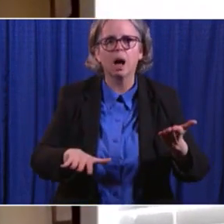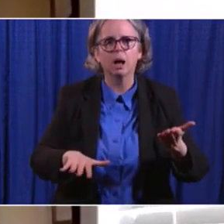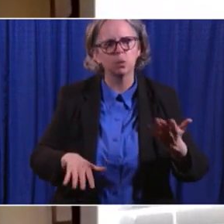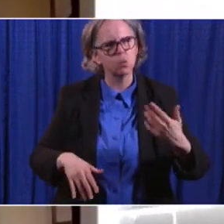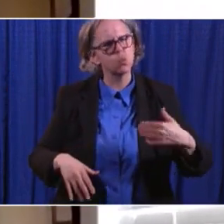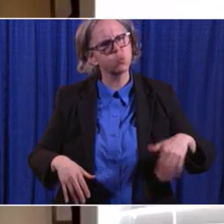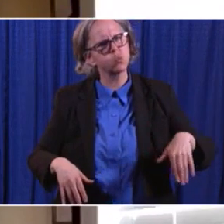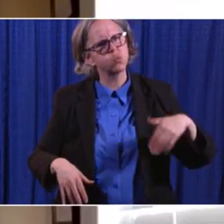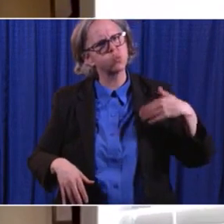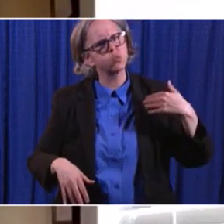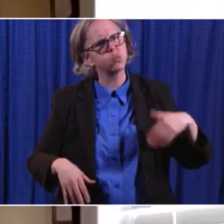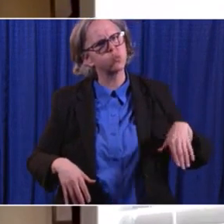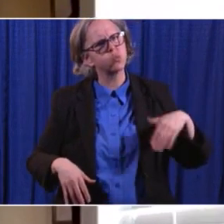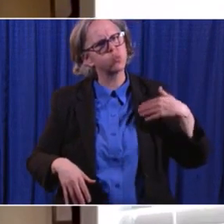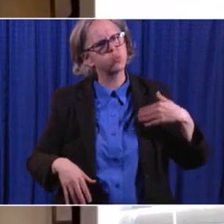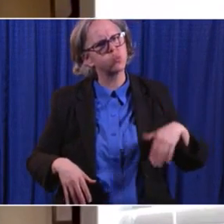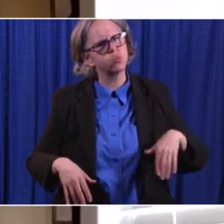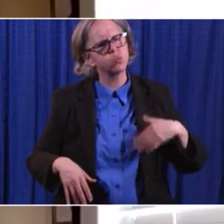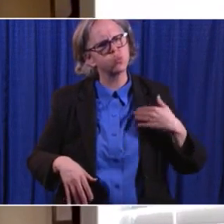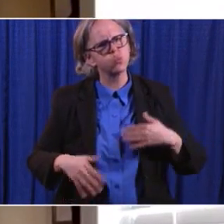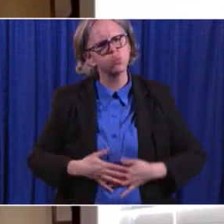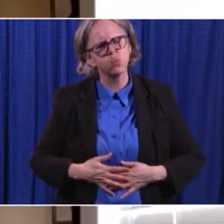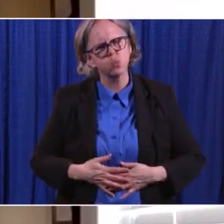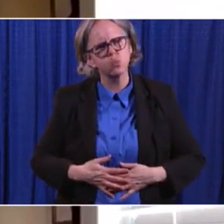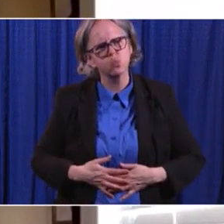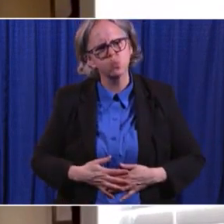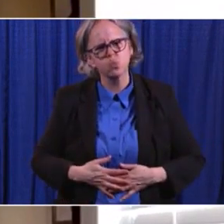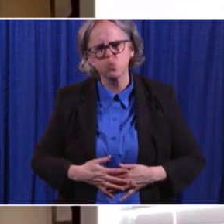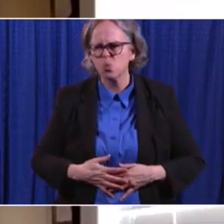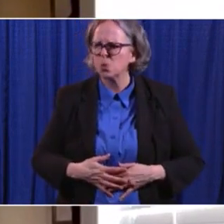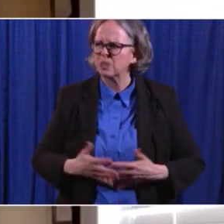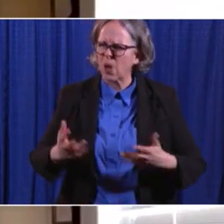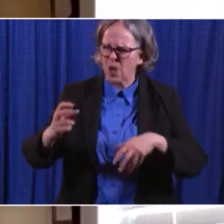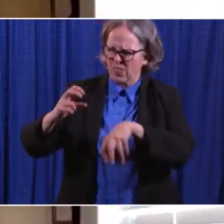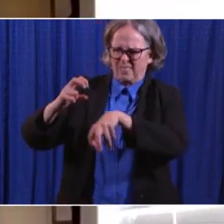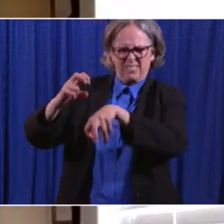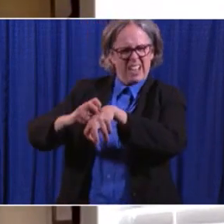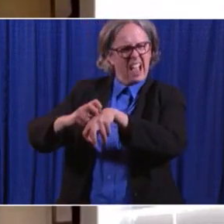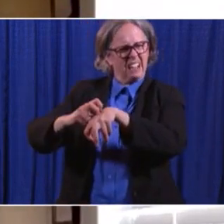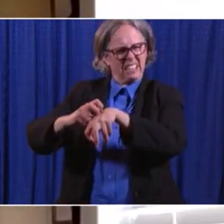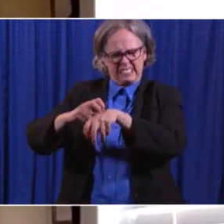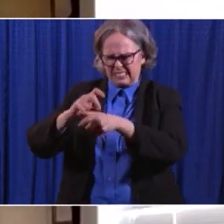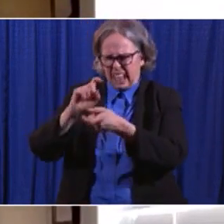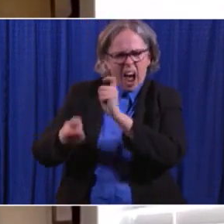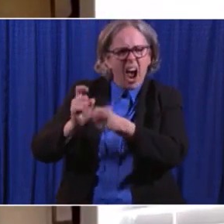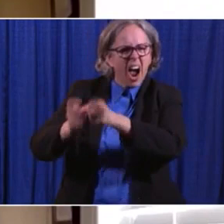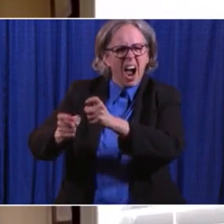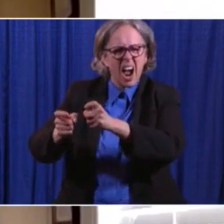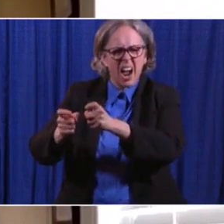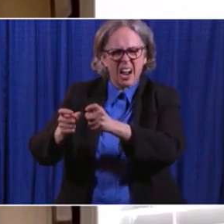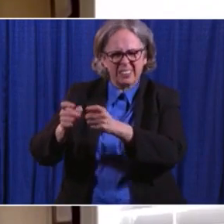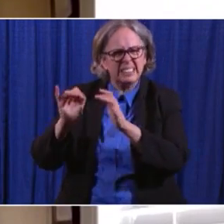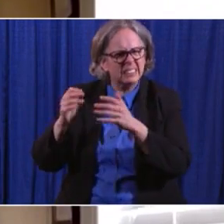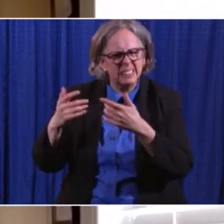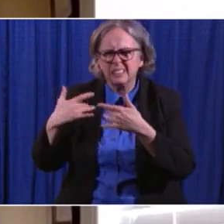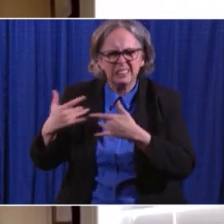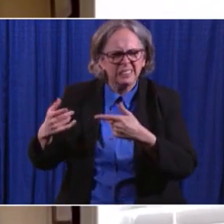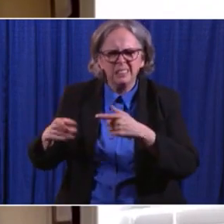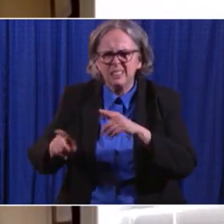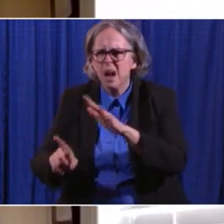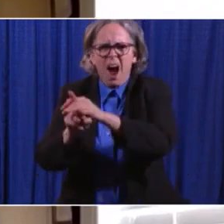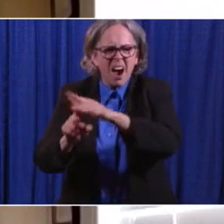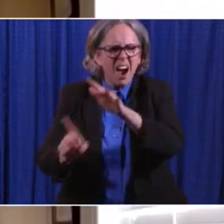Ohio in the context of nearly 32%, or 3.7 million Ohioans, having received a